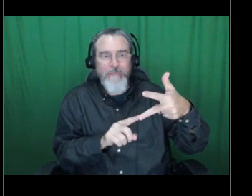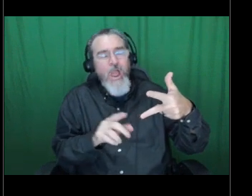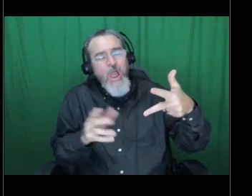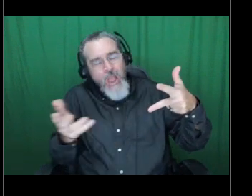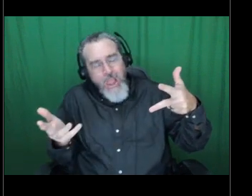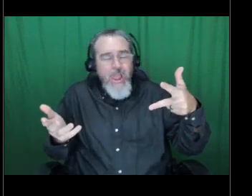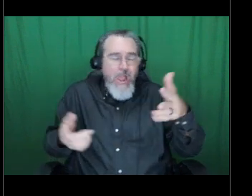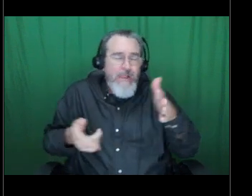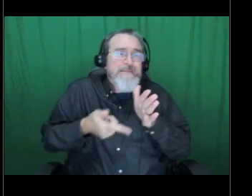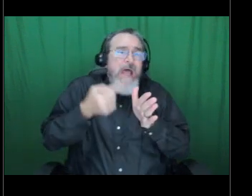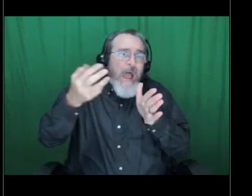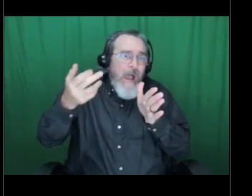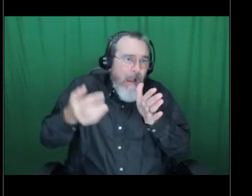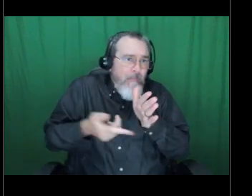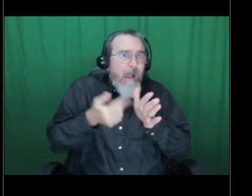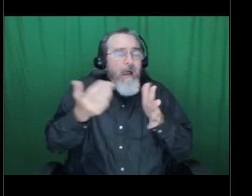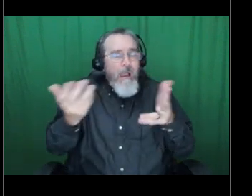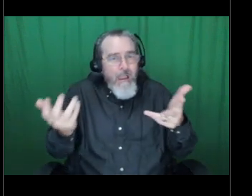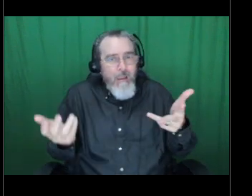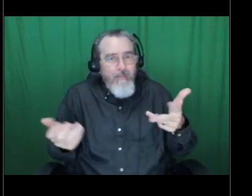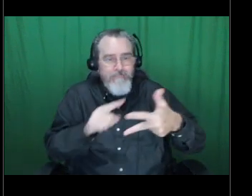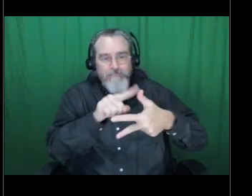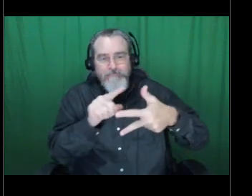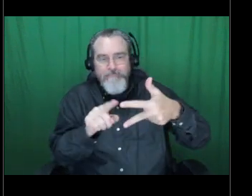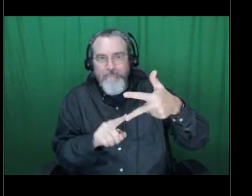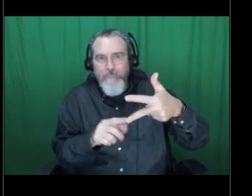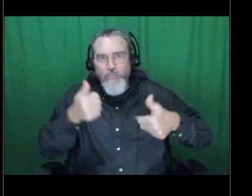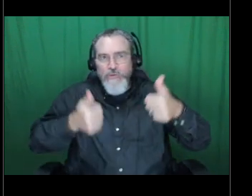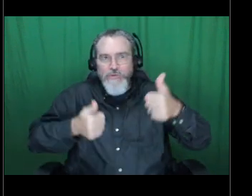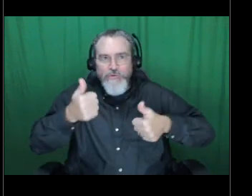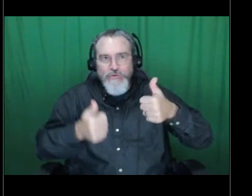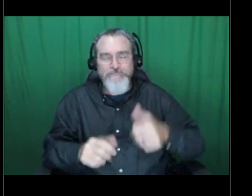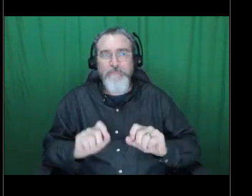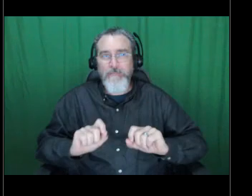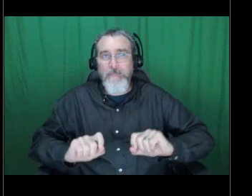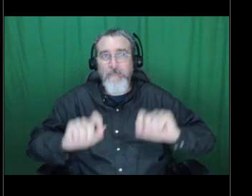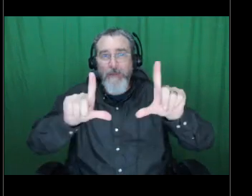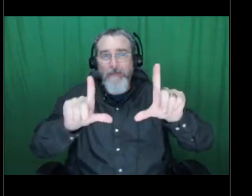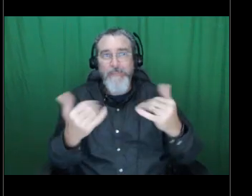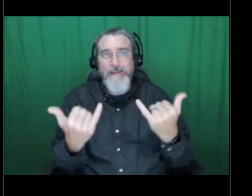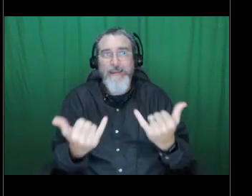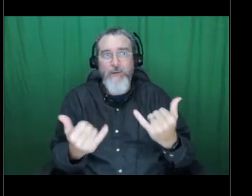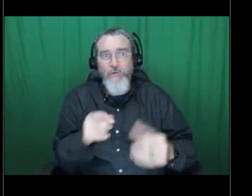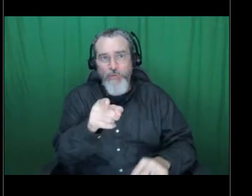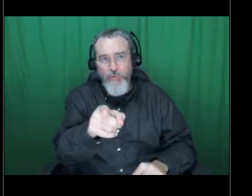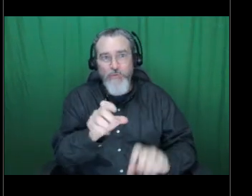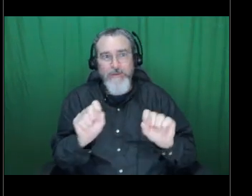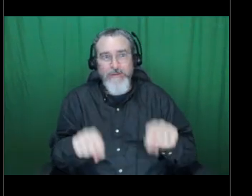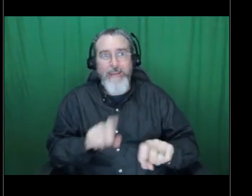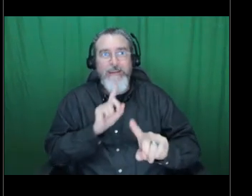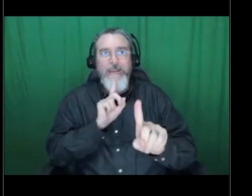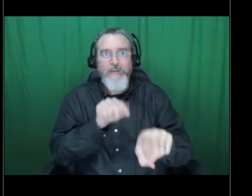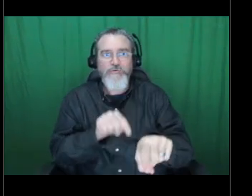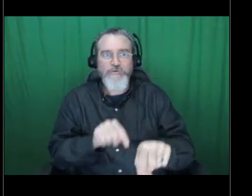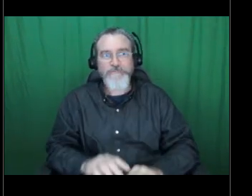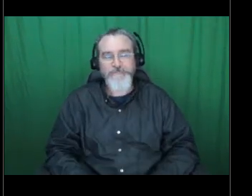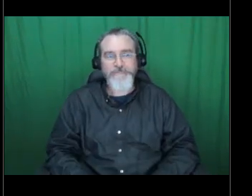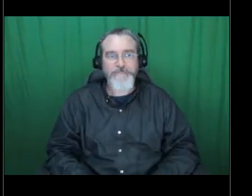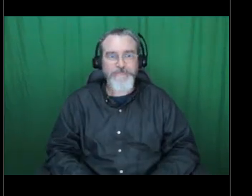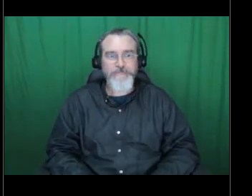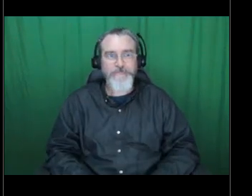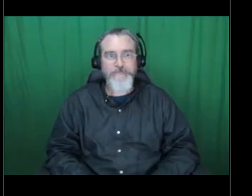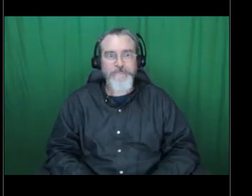answer option is sometimes. And I'll launch that poll so that you can